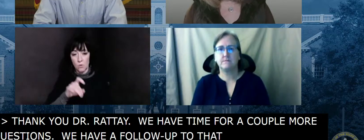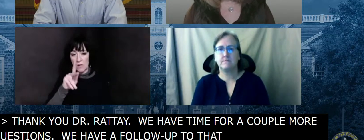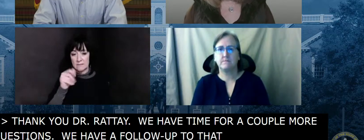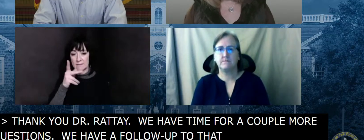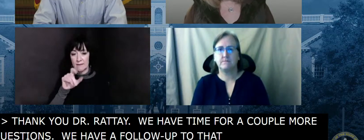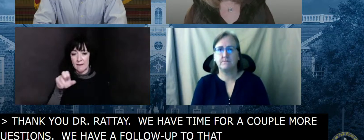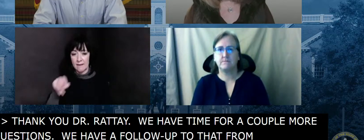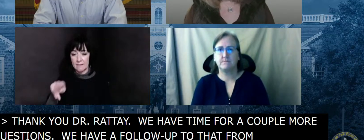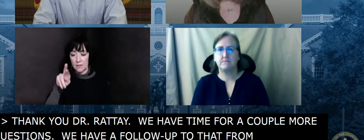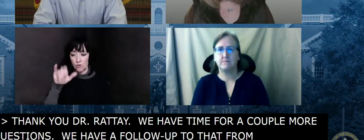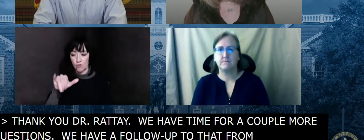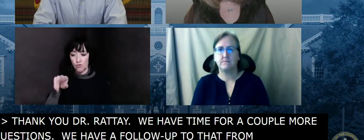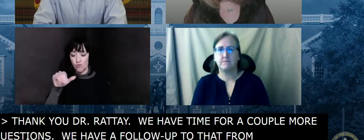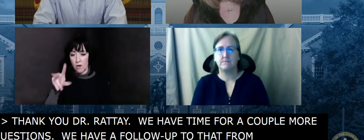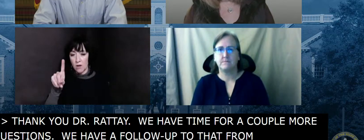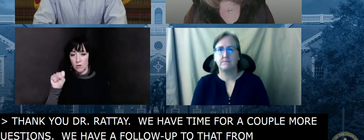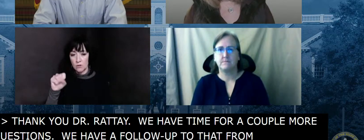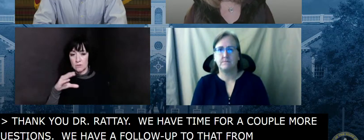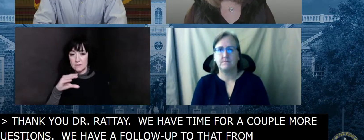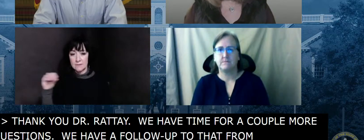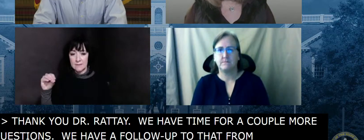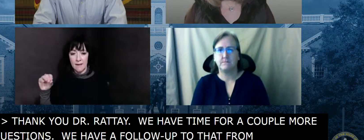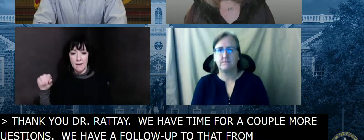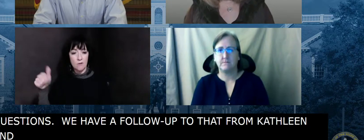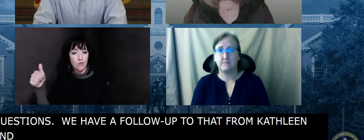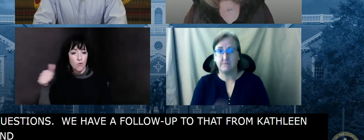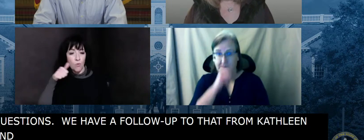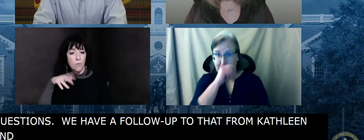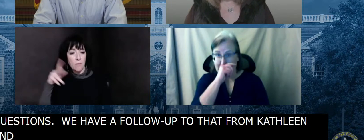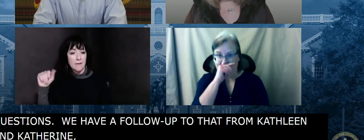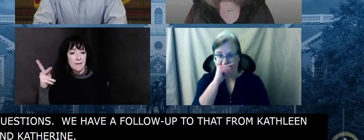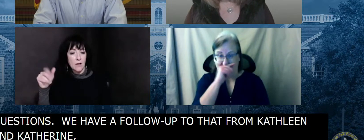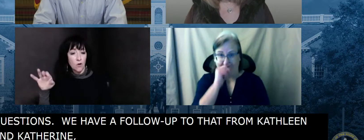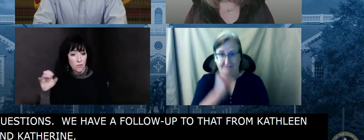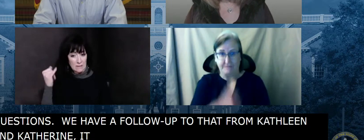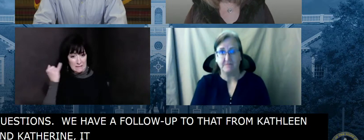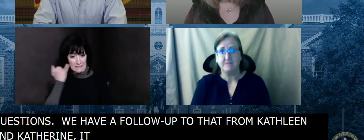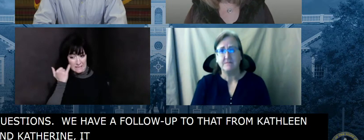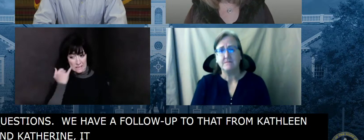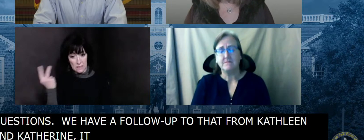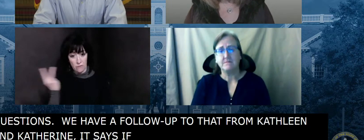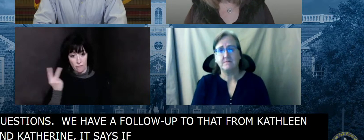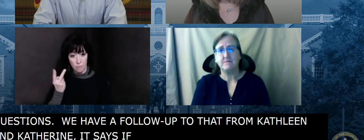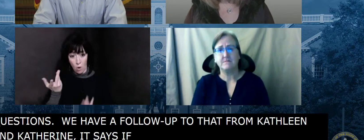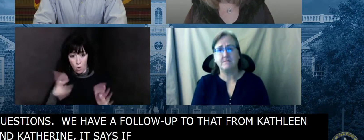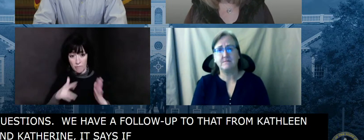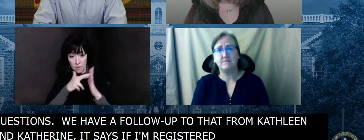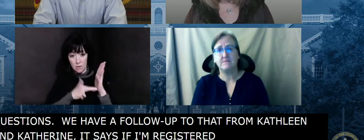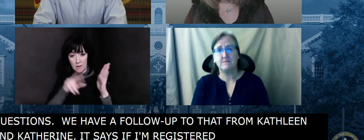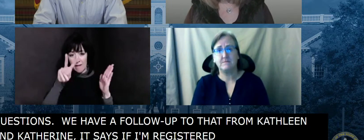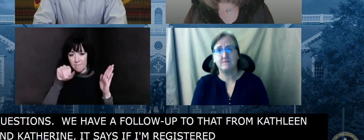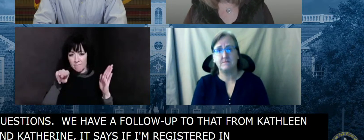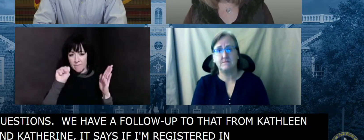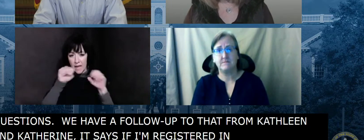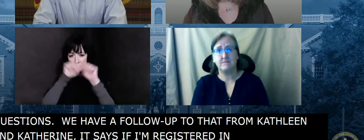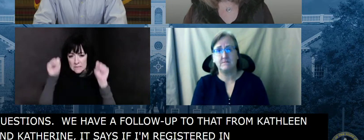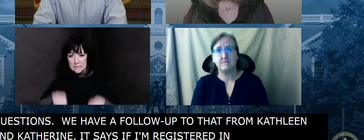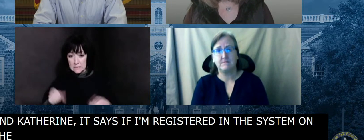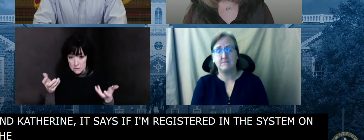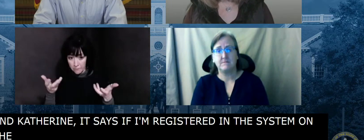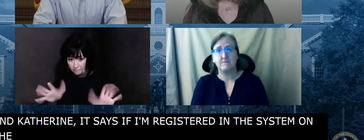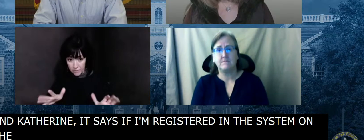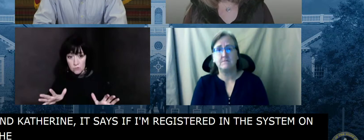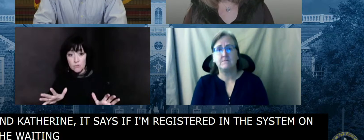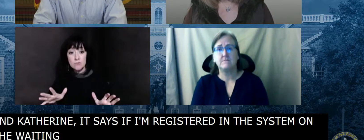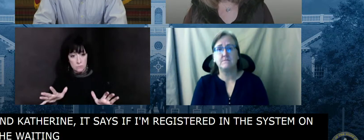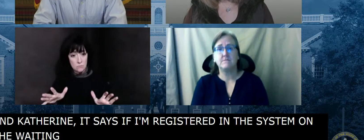from Catherine Schoenberg. It says, who both ask, if I'm registered in the VAM system on the waiting list, will it